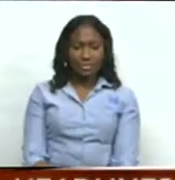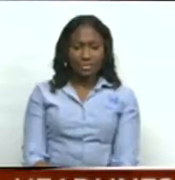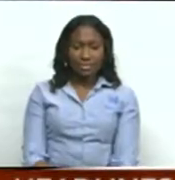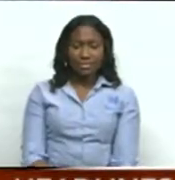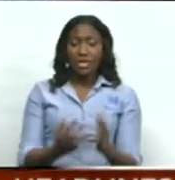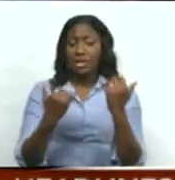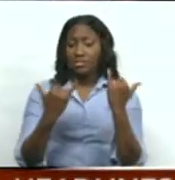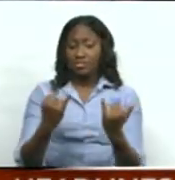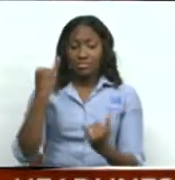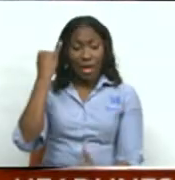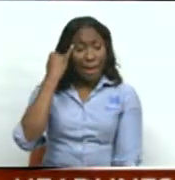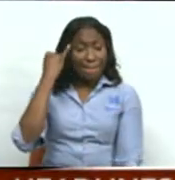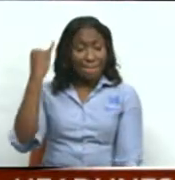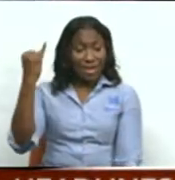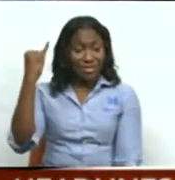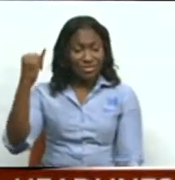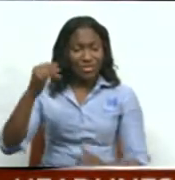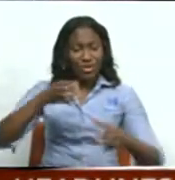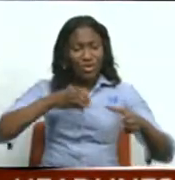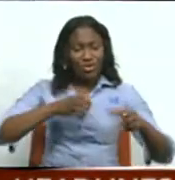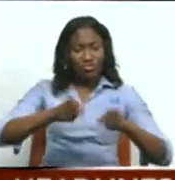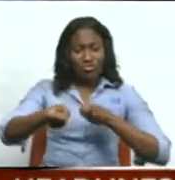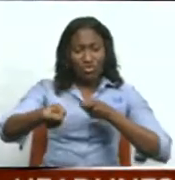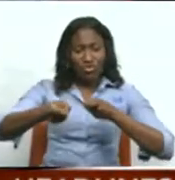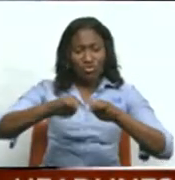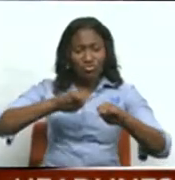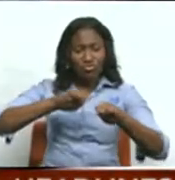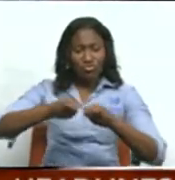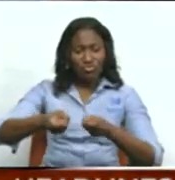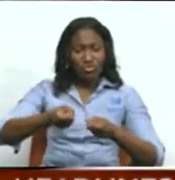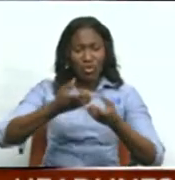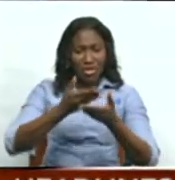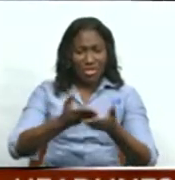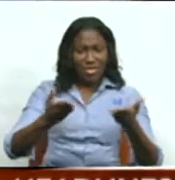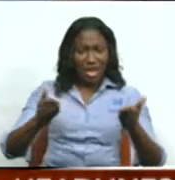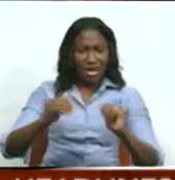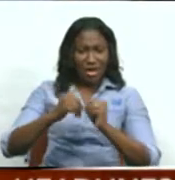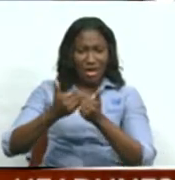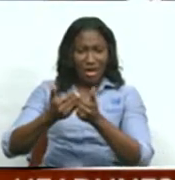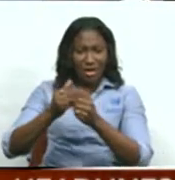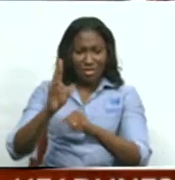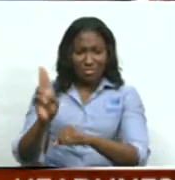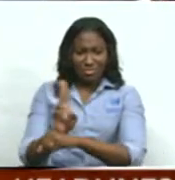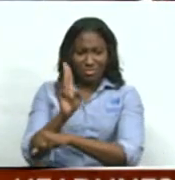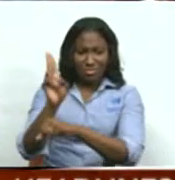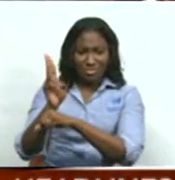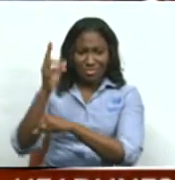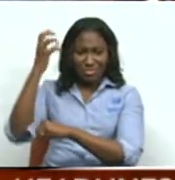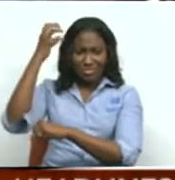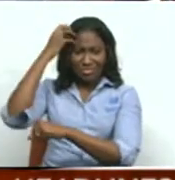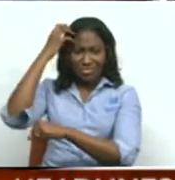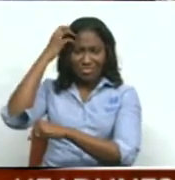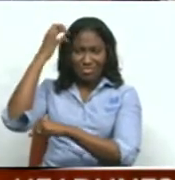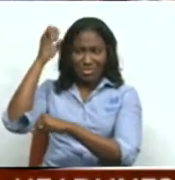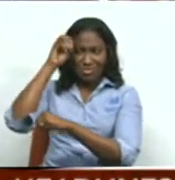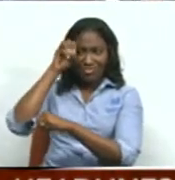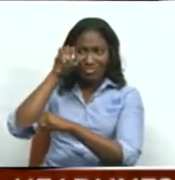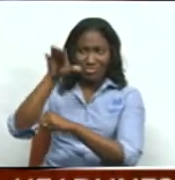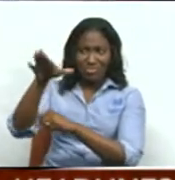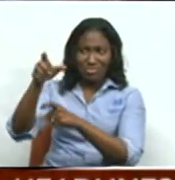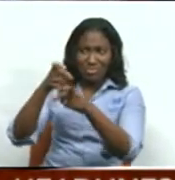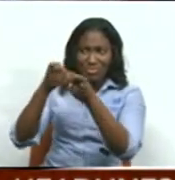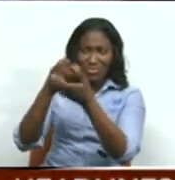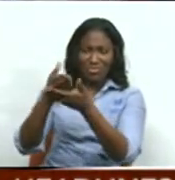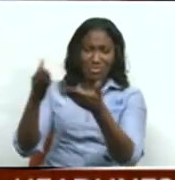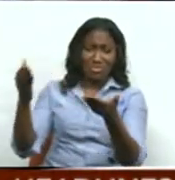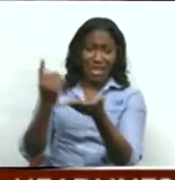Well, imagine controlling different things simply using your thoughts. Wow, hard to imagine, but as of last week, it appears to be possible.